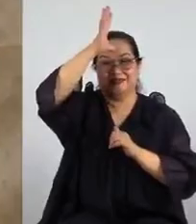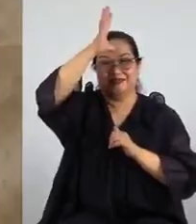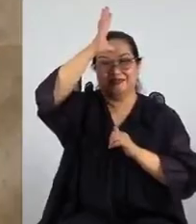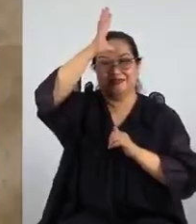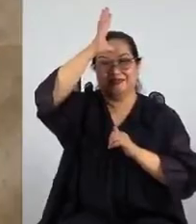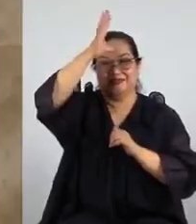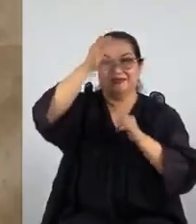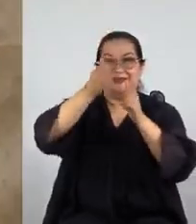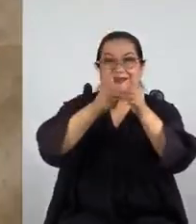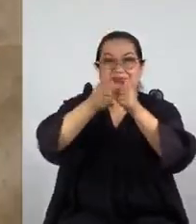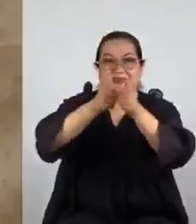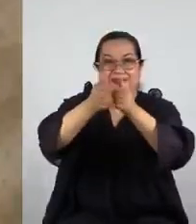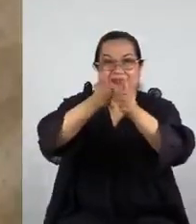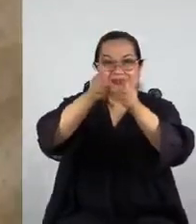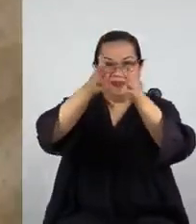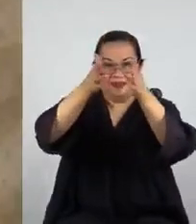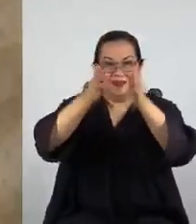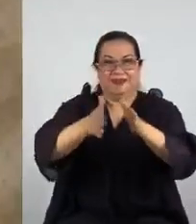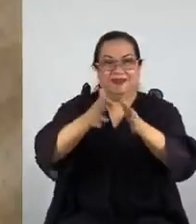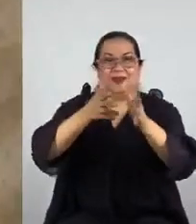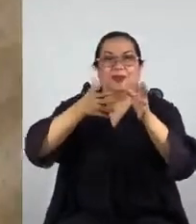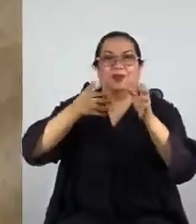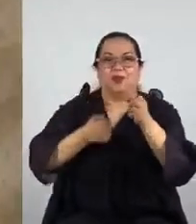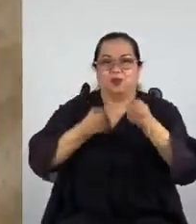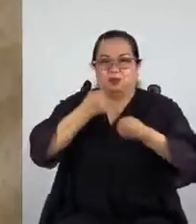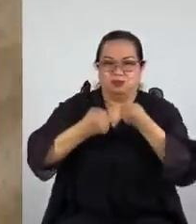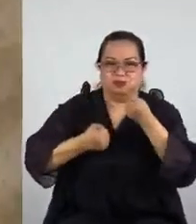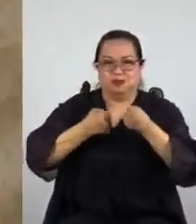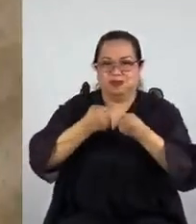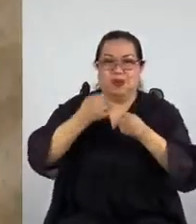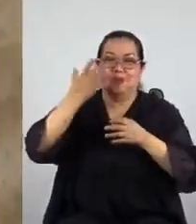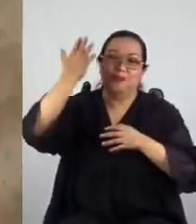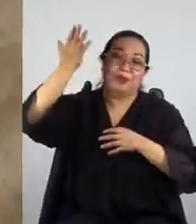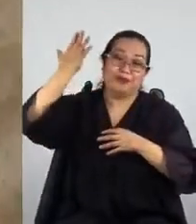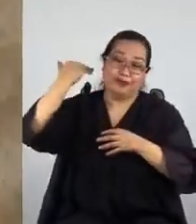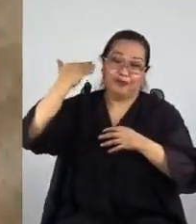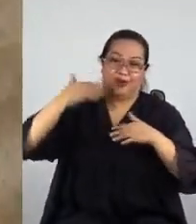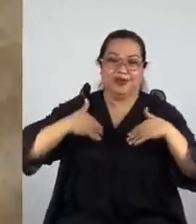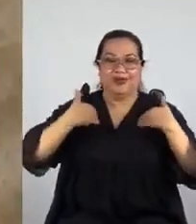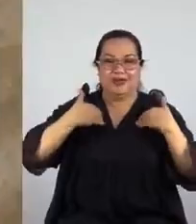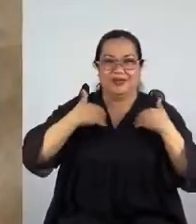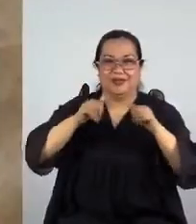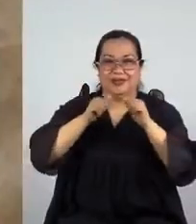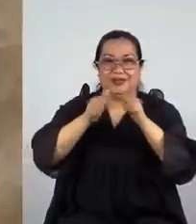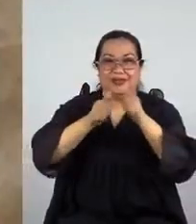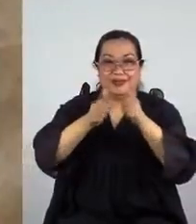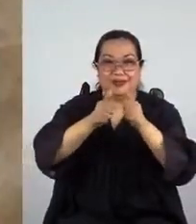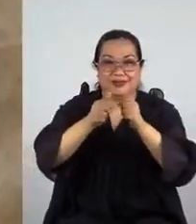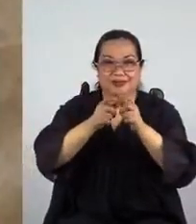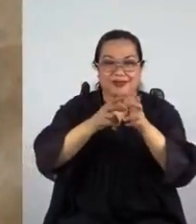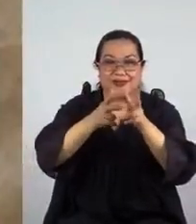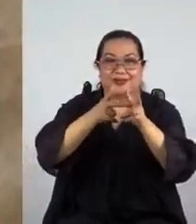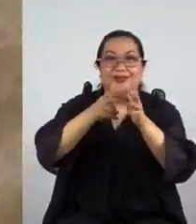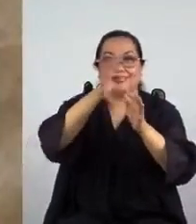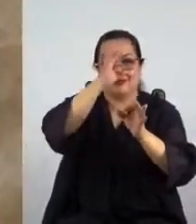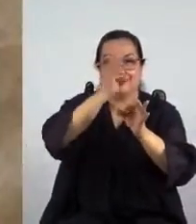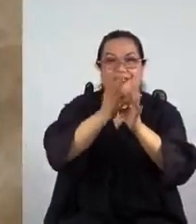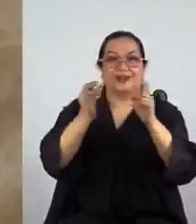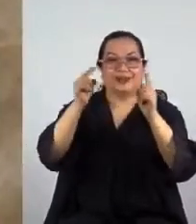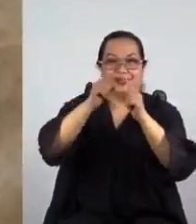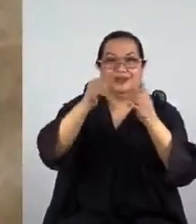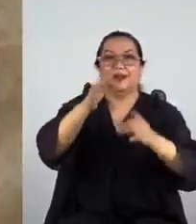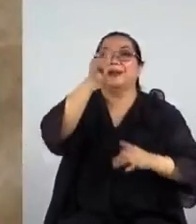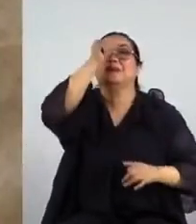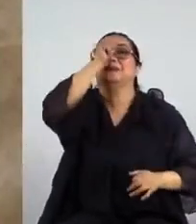is a marathon runner, or was a marathon runner. He is still a marathon runner in the race of faith until now,